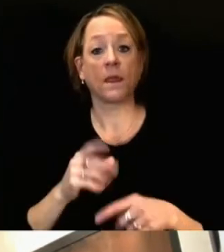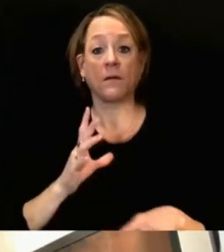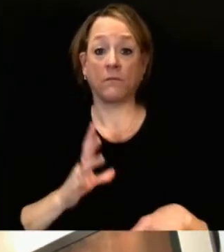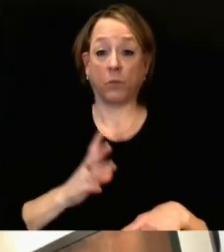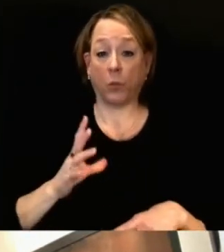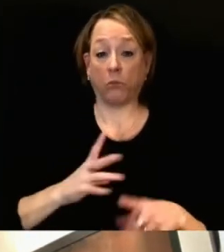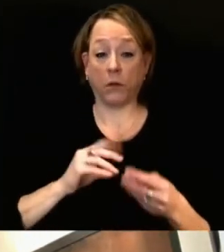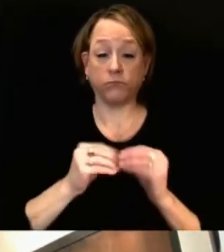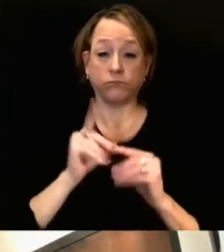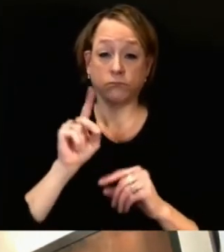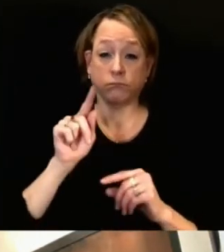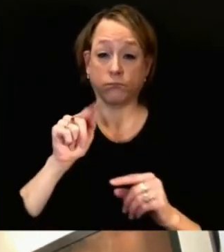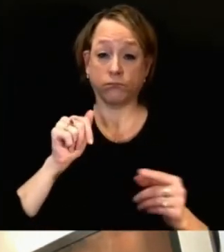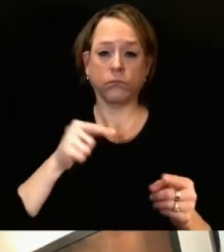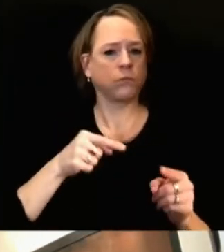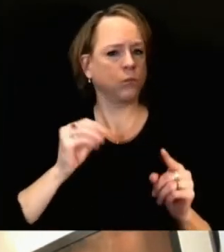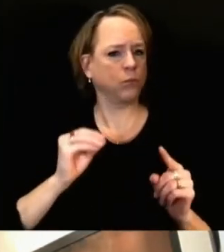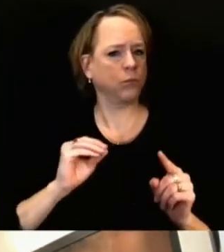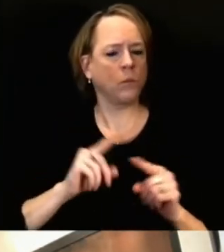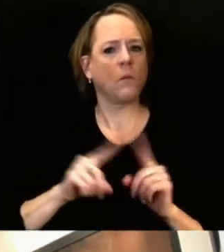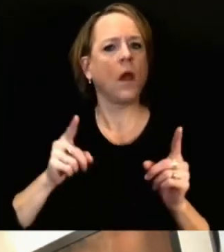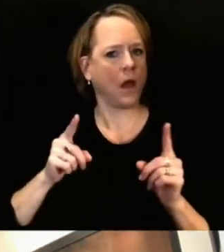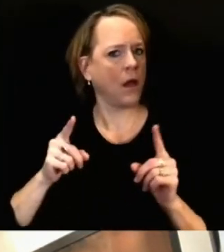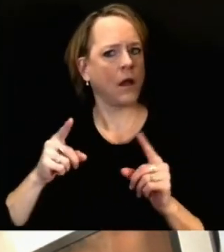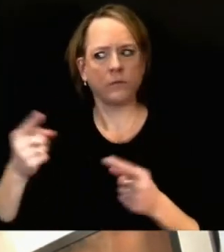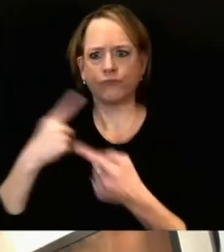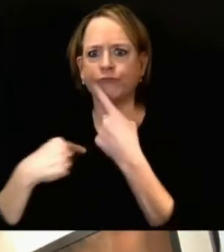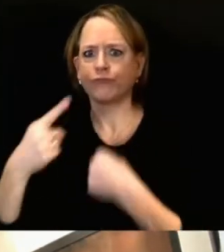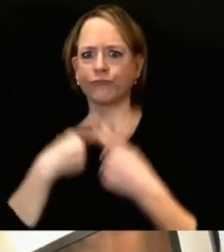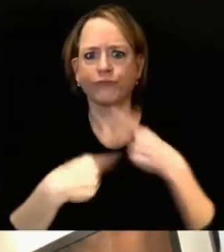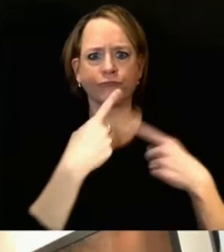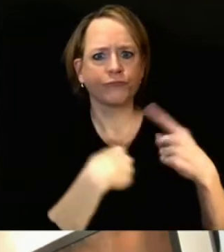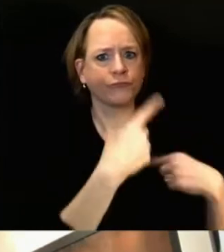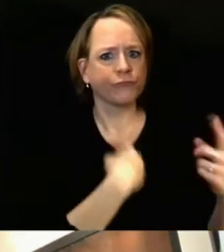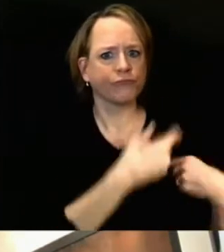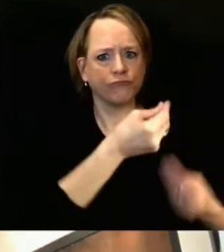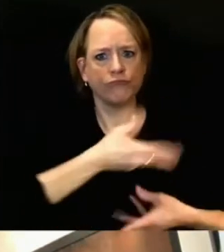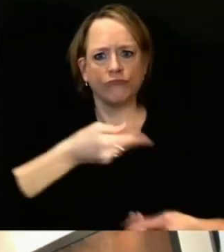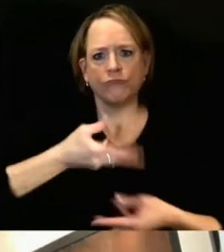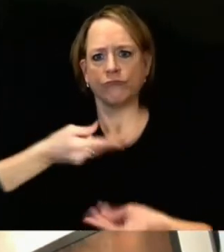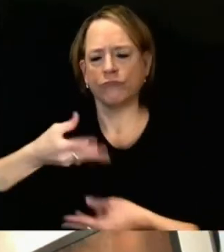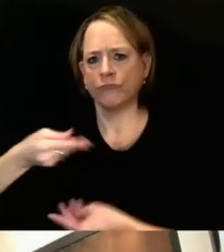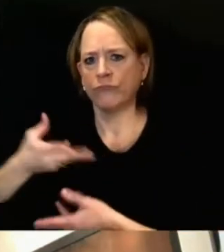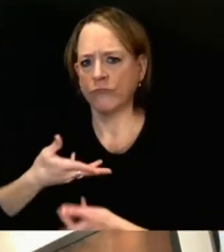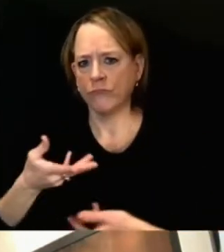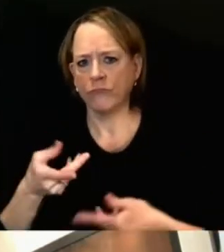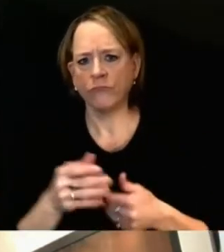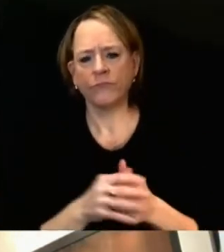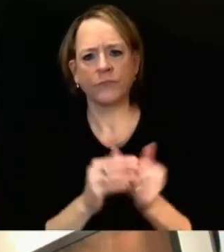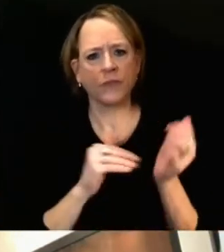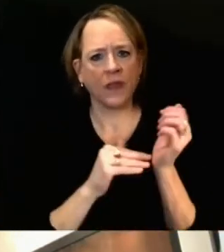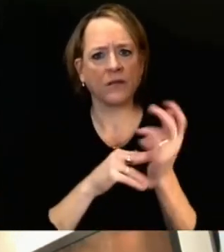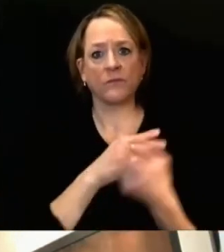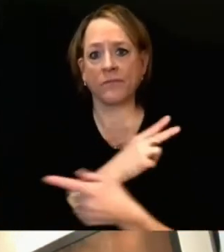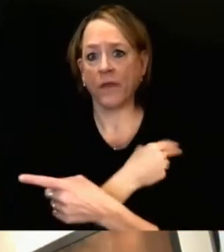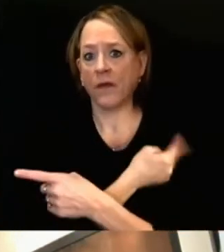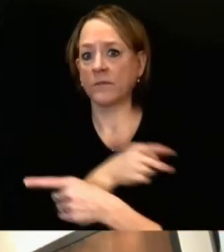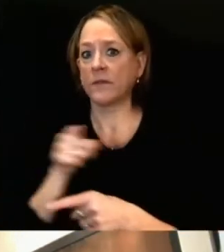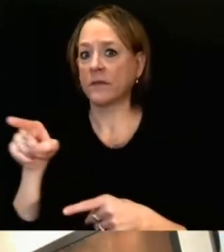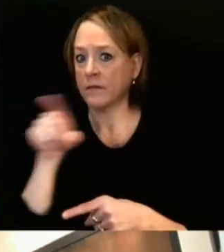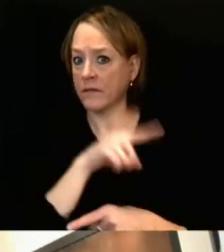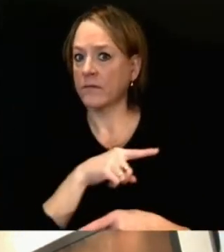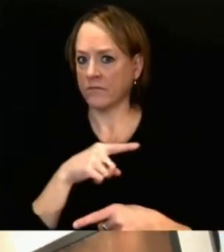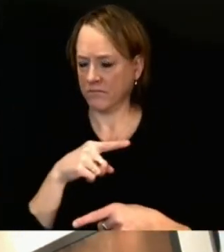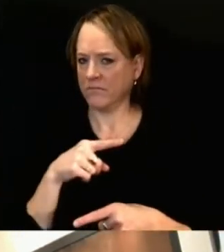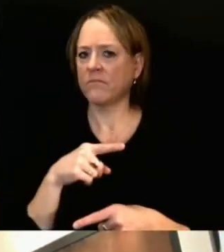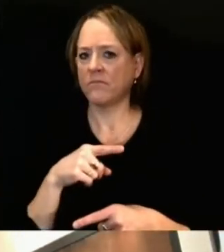from our first-line healthcare providers is they're seeing many people, lots of people coming into emergency departments who test positive, and many of them are mild